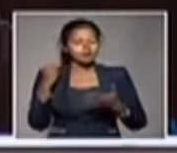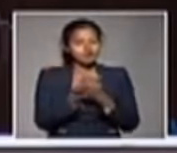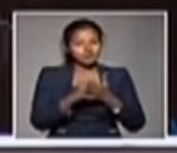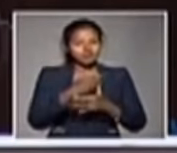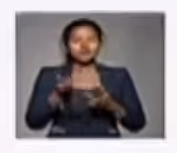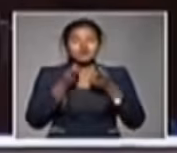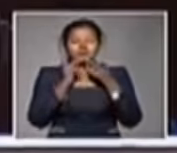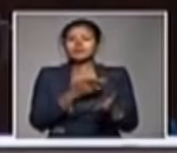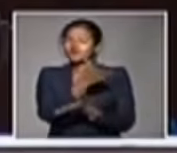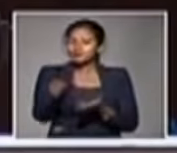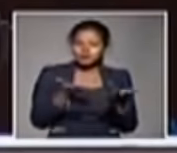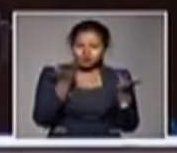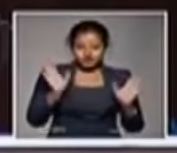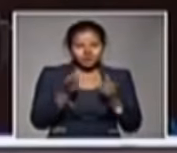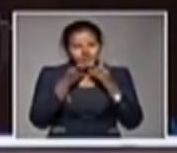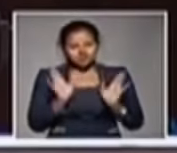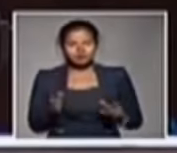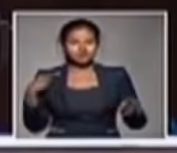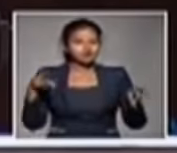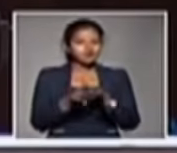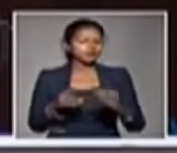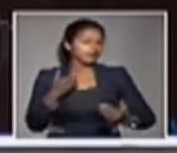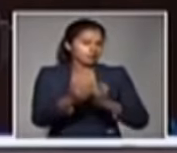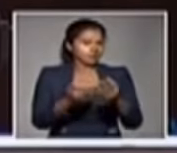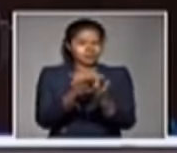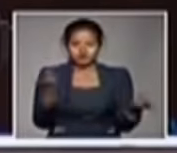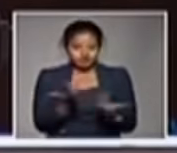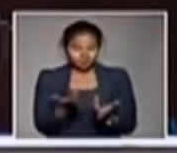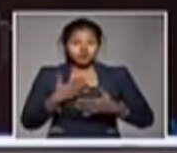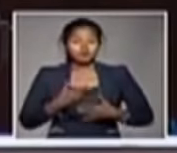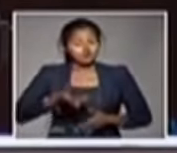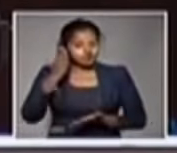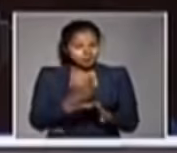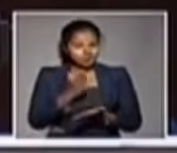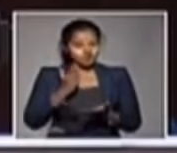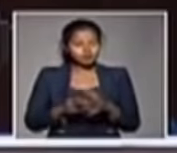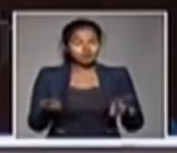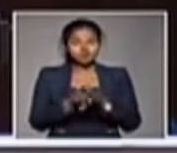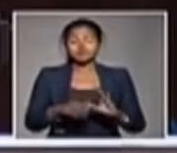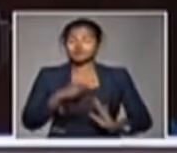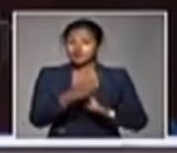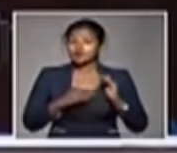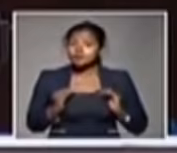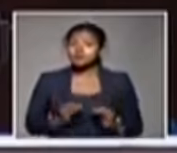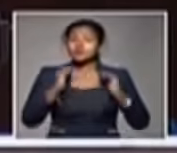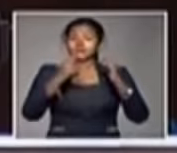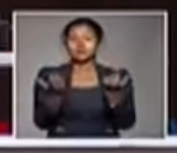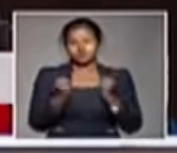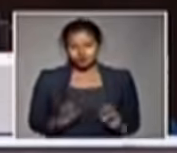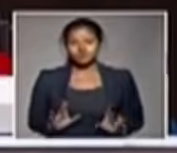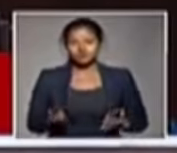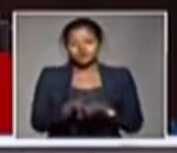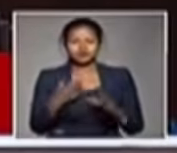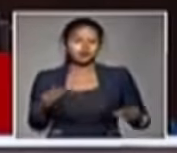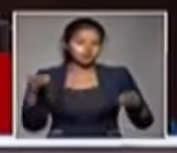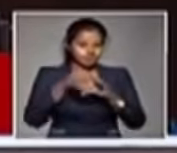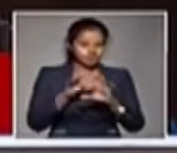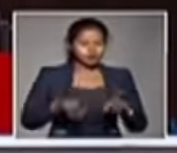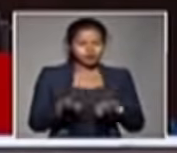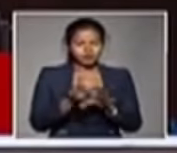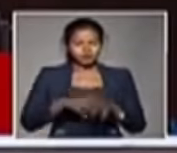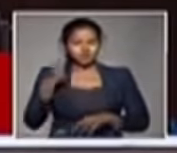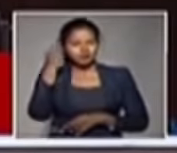joke to all of y'all. We cannot continue this way. We need to start building this country. To do that, we have to get rid of such ill